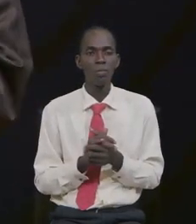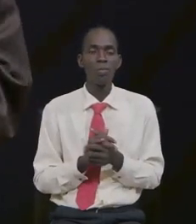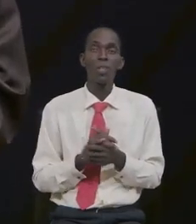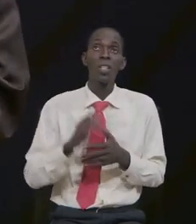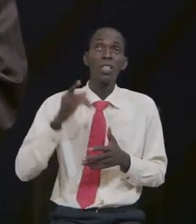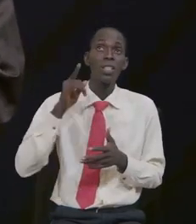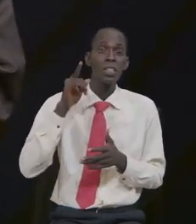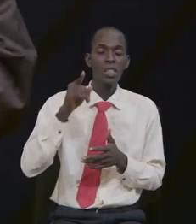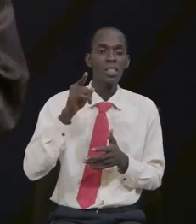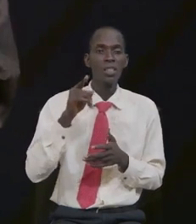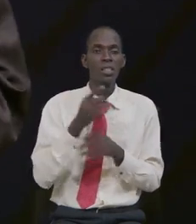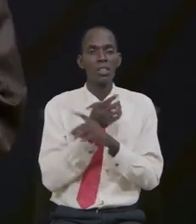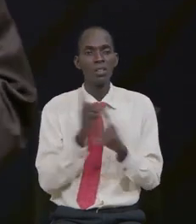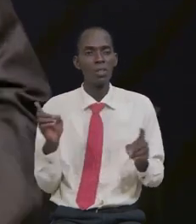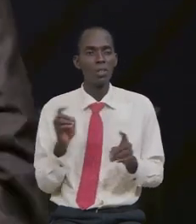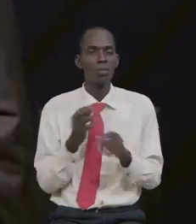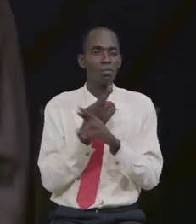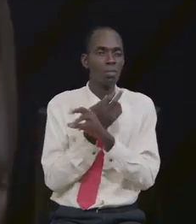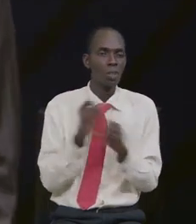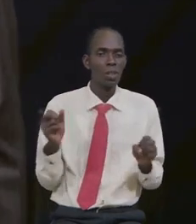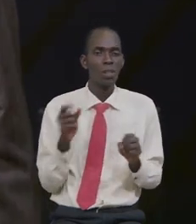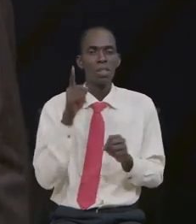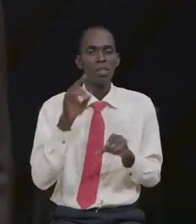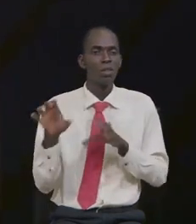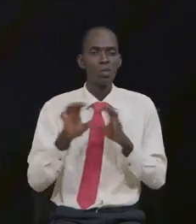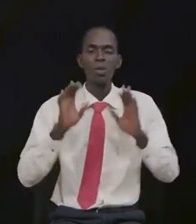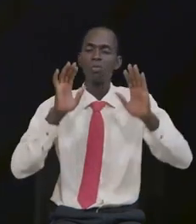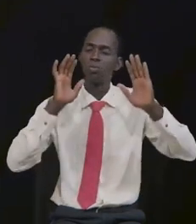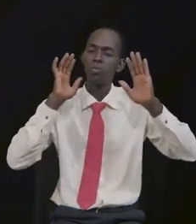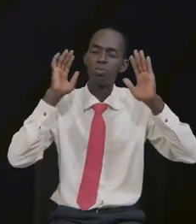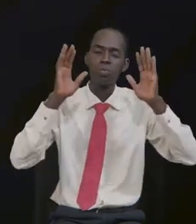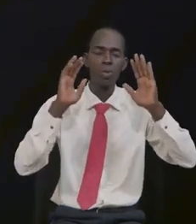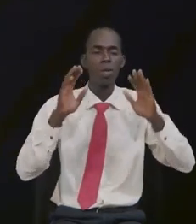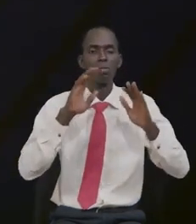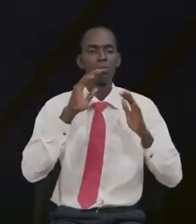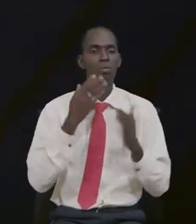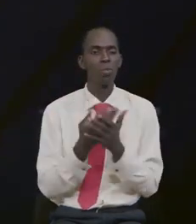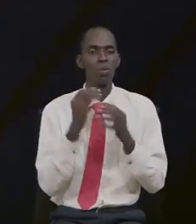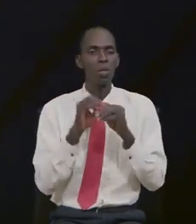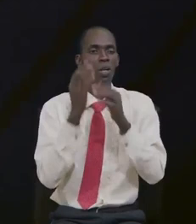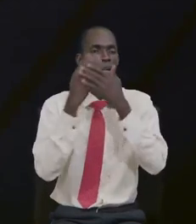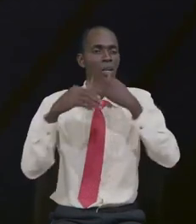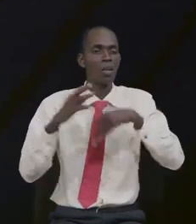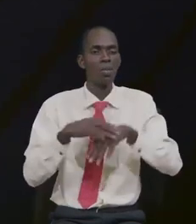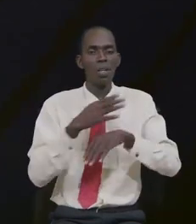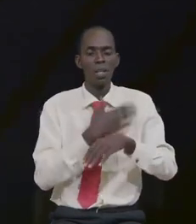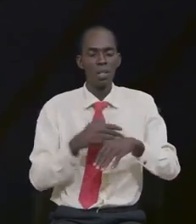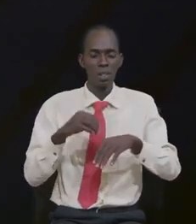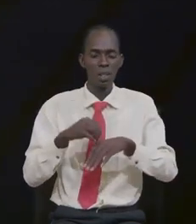delivereth, he rescueth, he worketh signs and wonders in heaven and in earth. Who